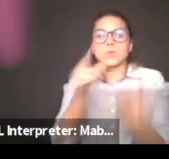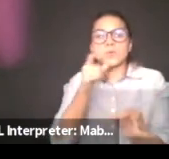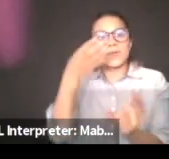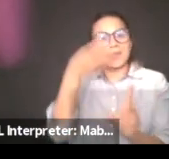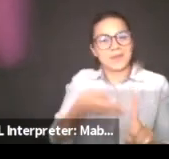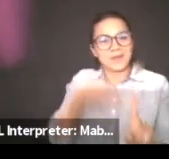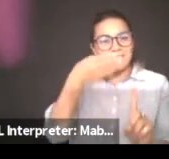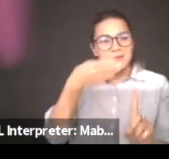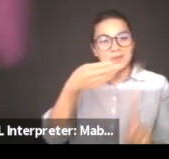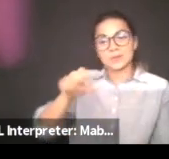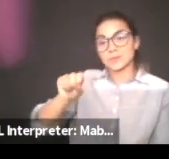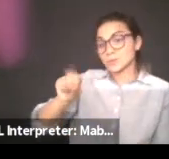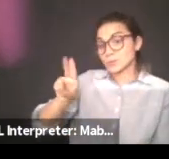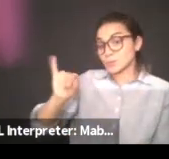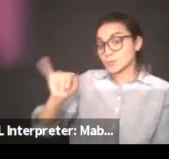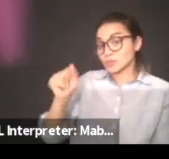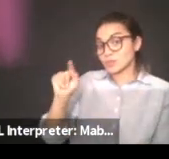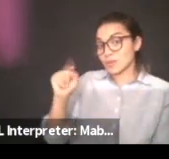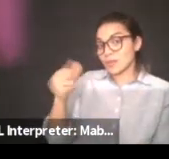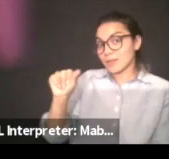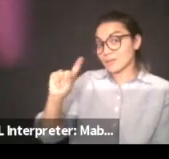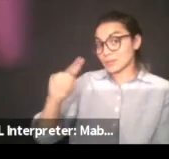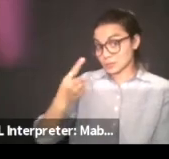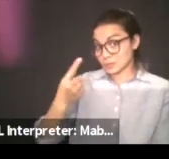Sujatha, I believe it's you.